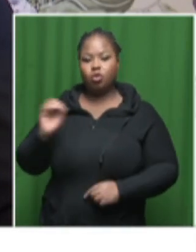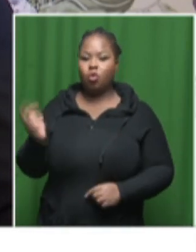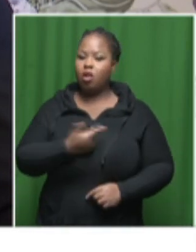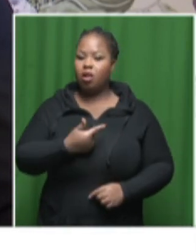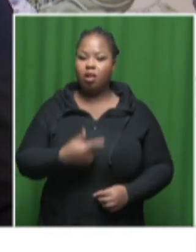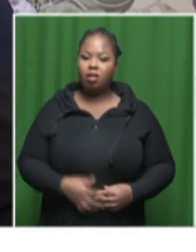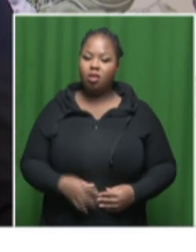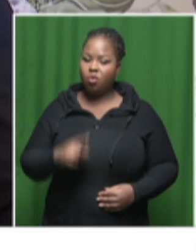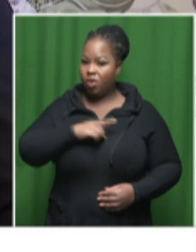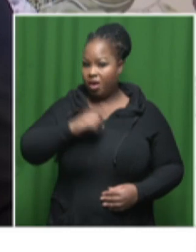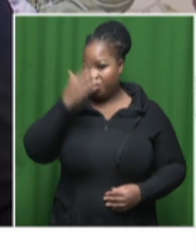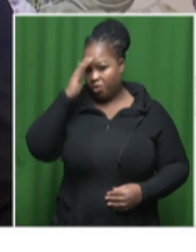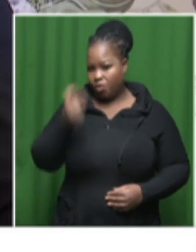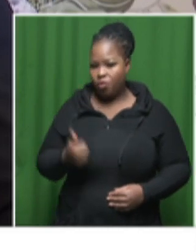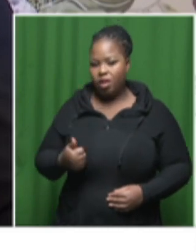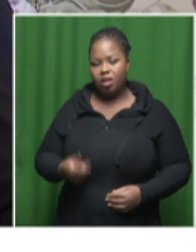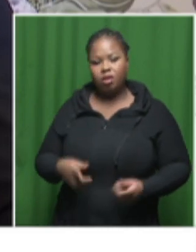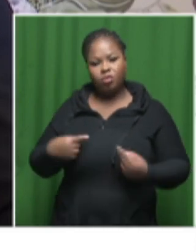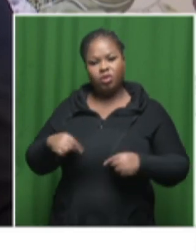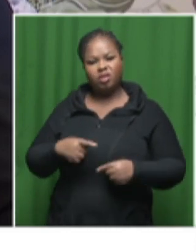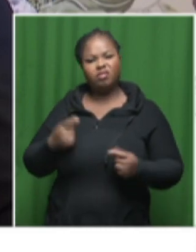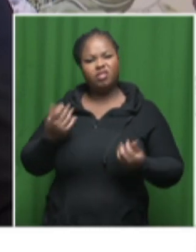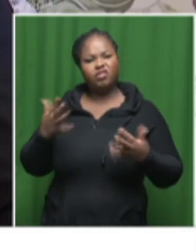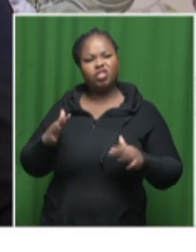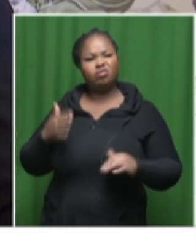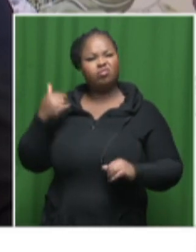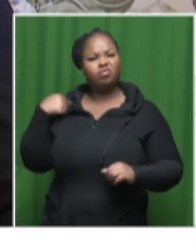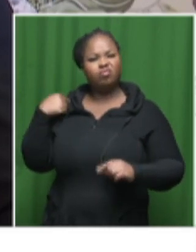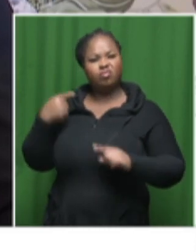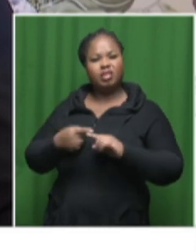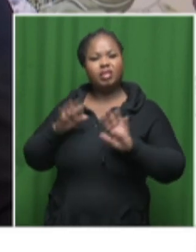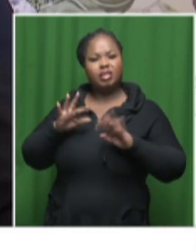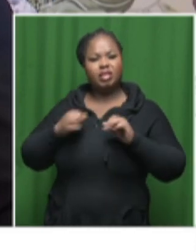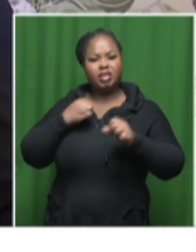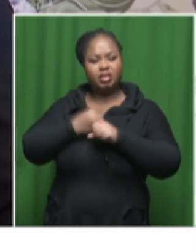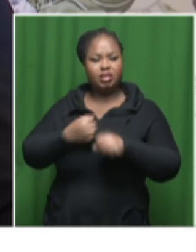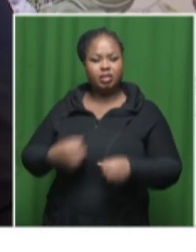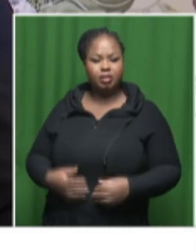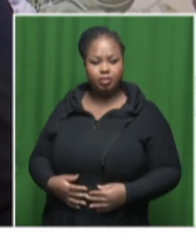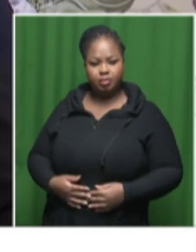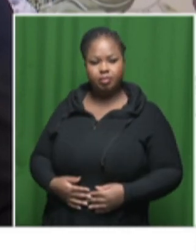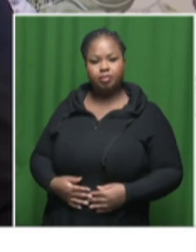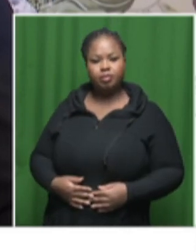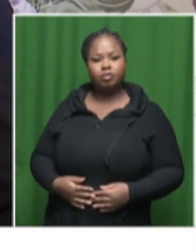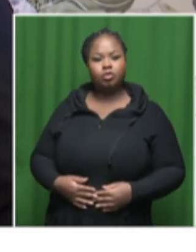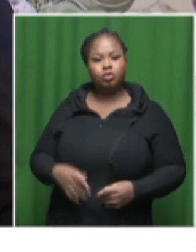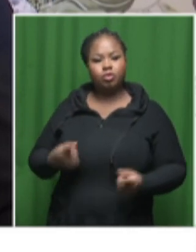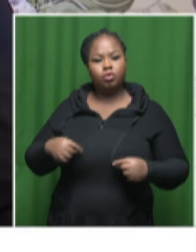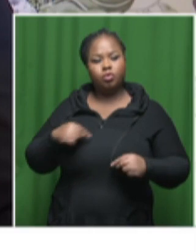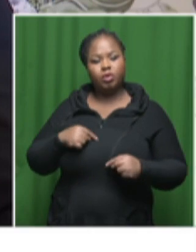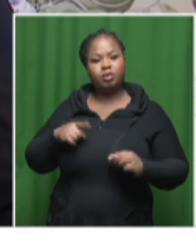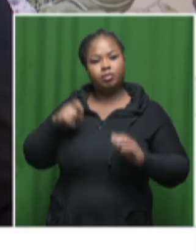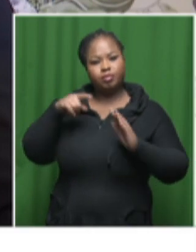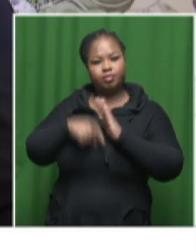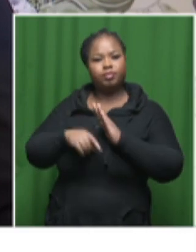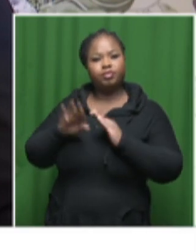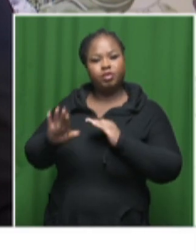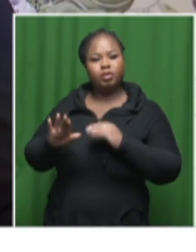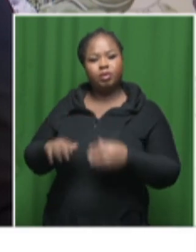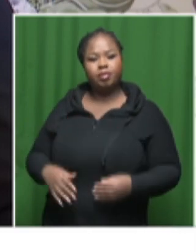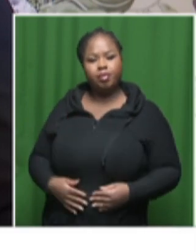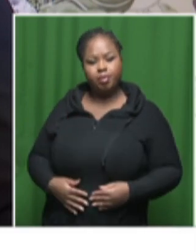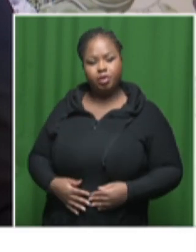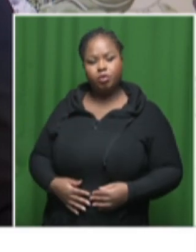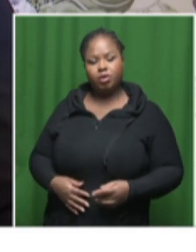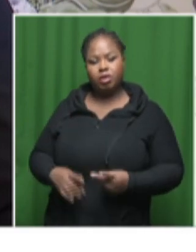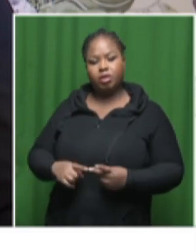country. As you will be aware, it has been rolled out in the past 10 years. So there has been a huge, substantial investment by the state into the